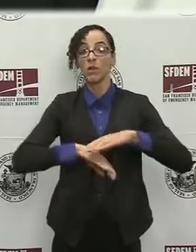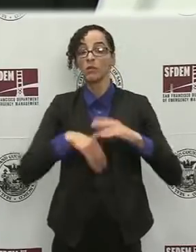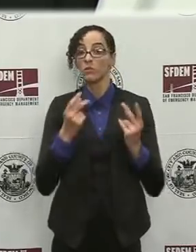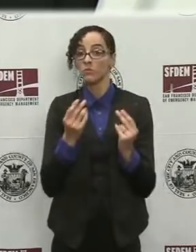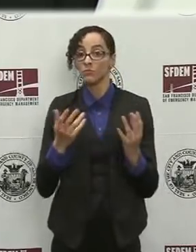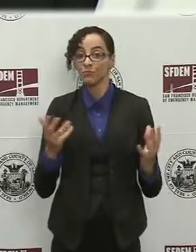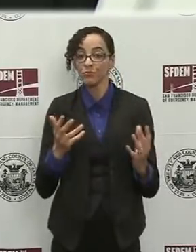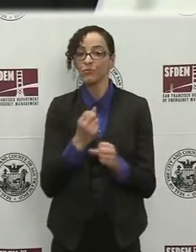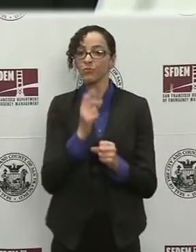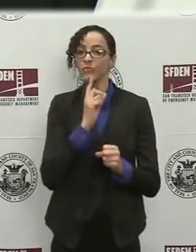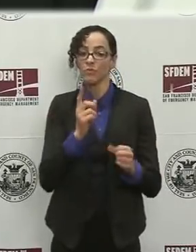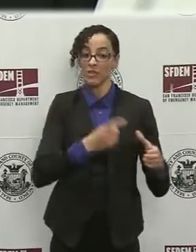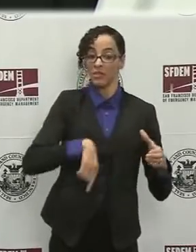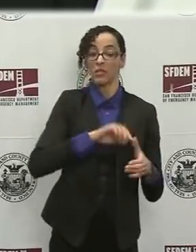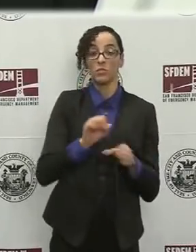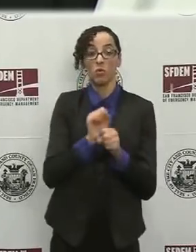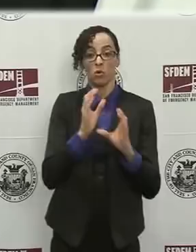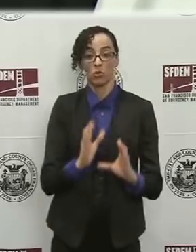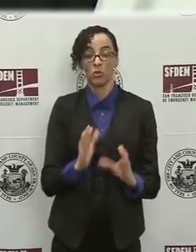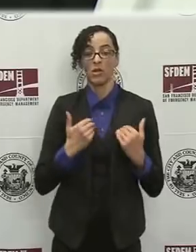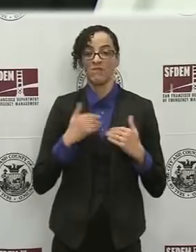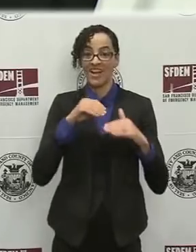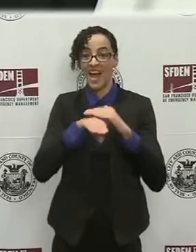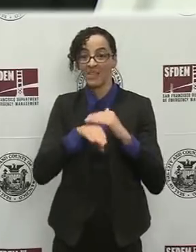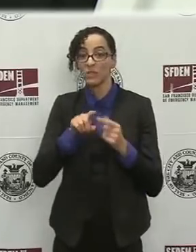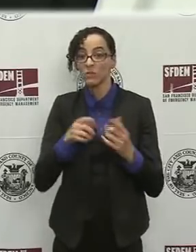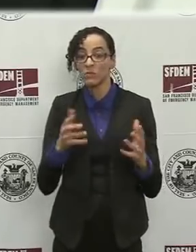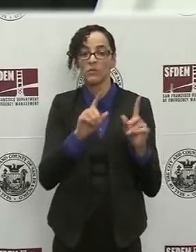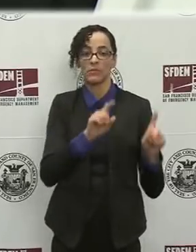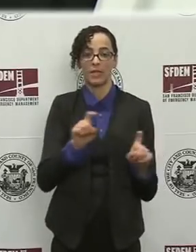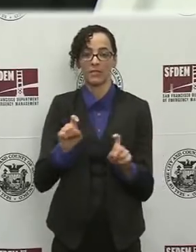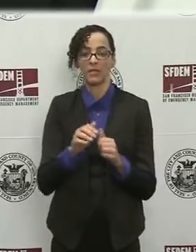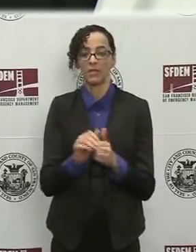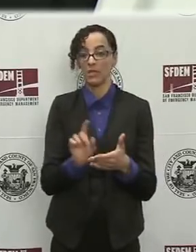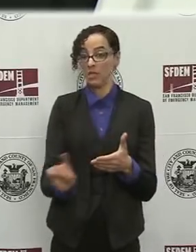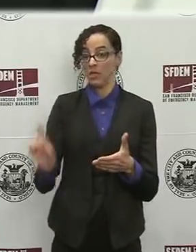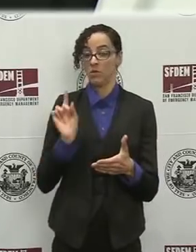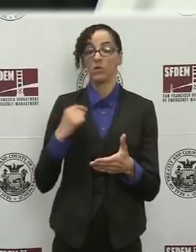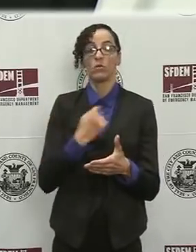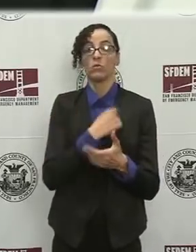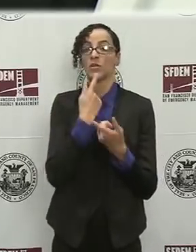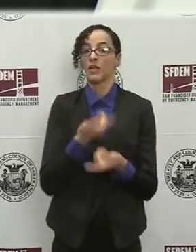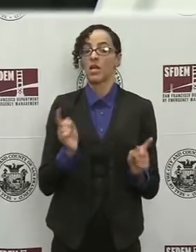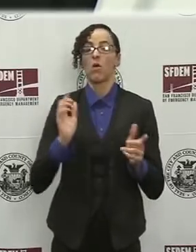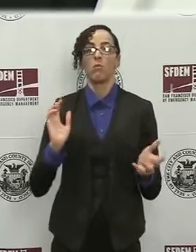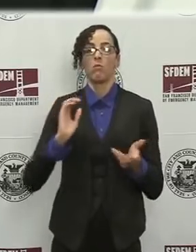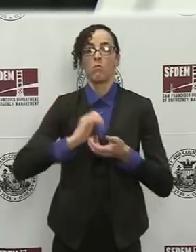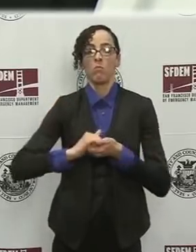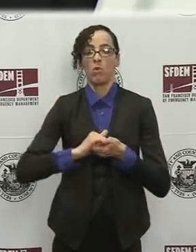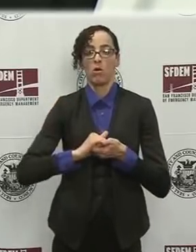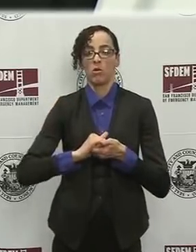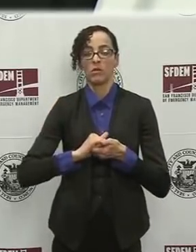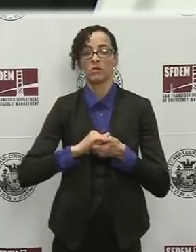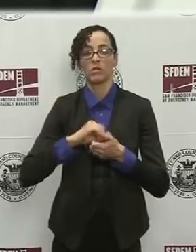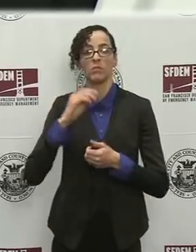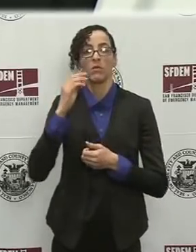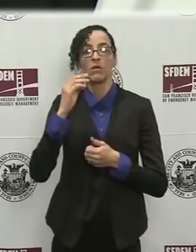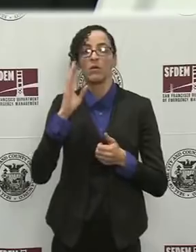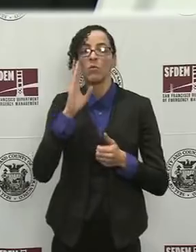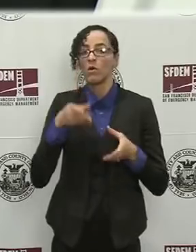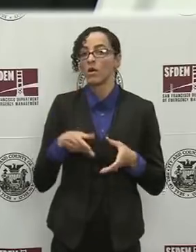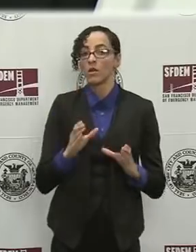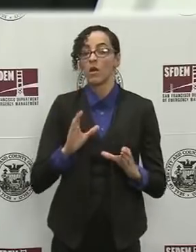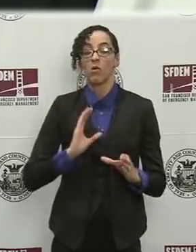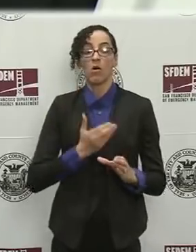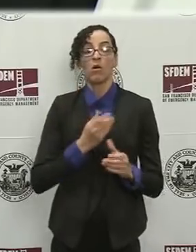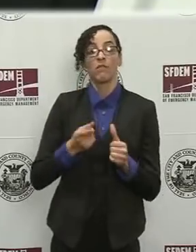to testing. Now, last week, we announced a partnership that would allow our first responders